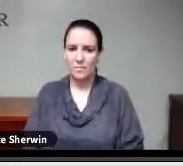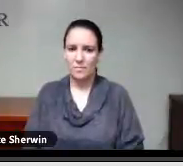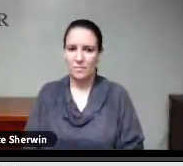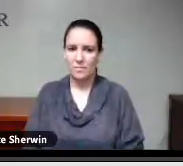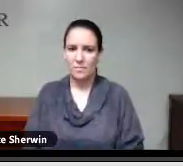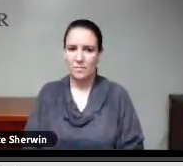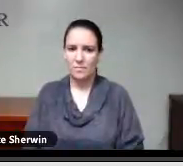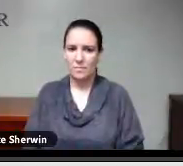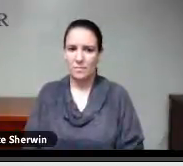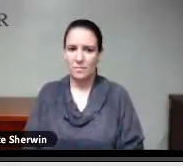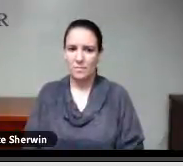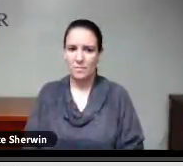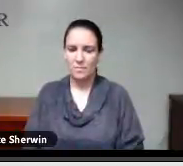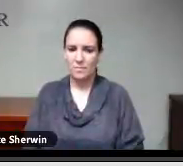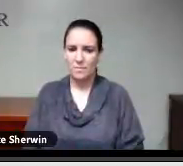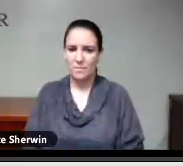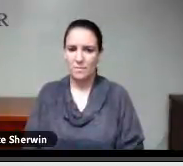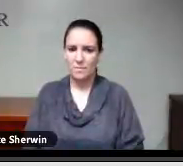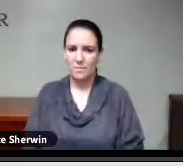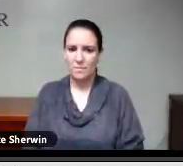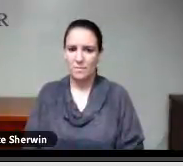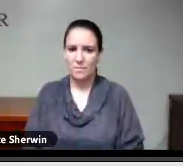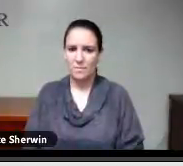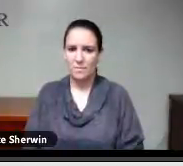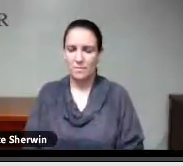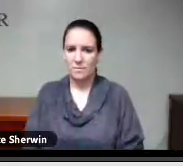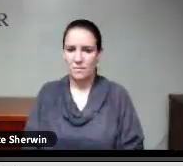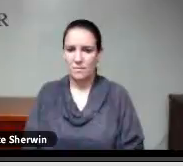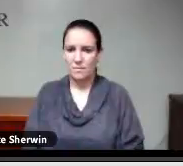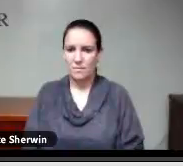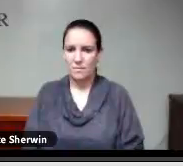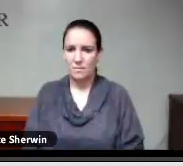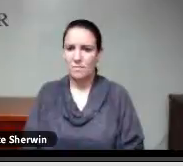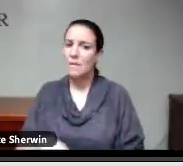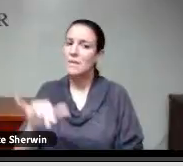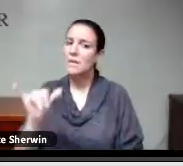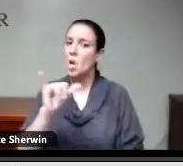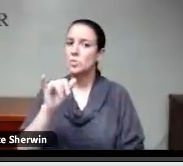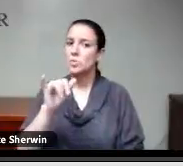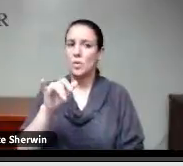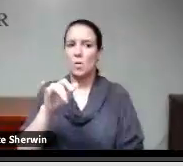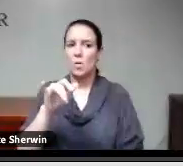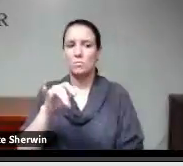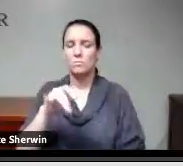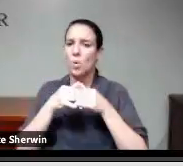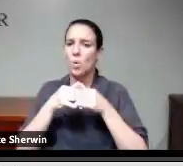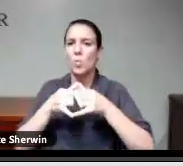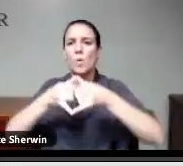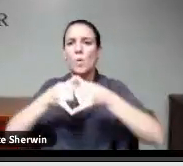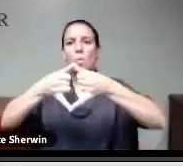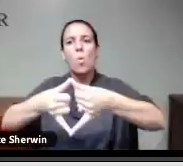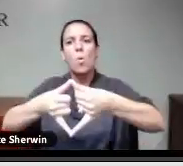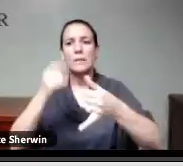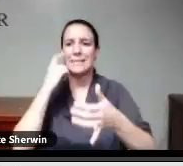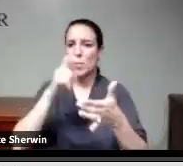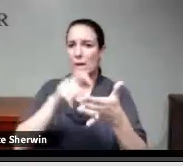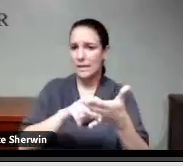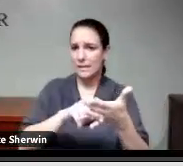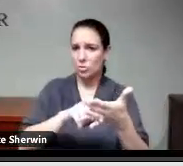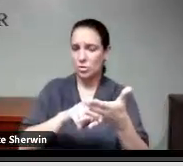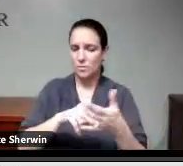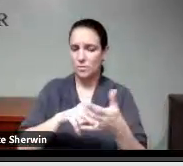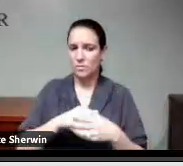on as we're thinking about all of these things. And then rewards and recognition, of course. And then what they did, because